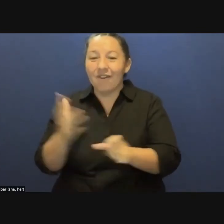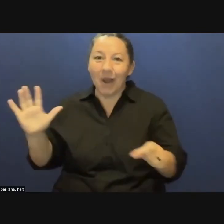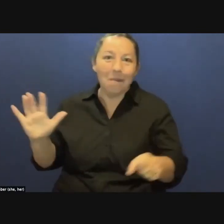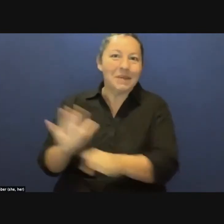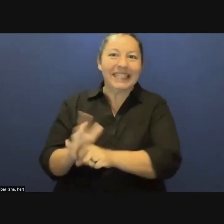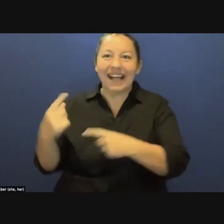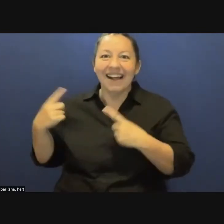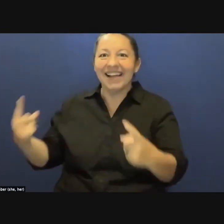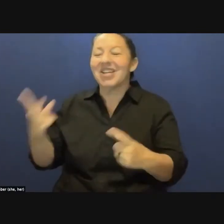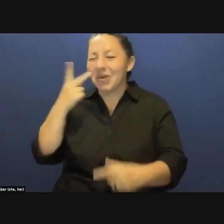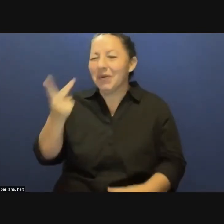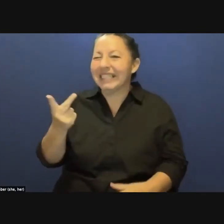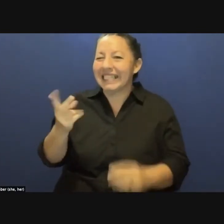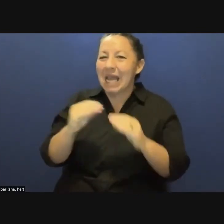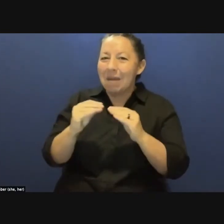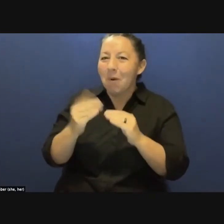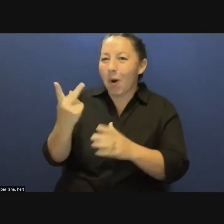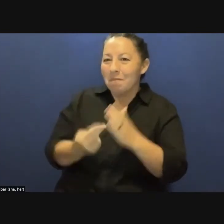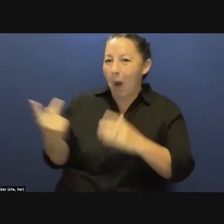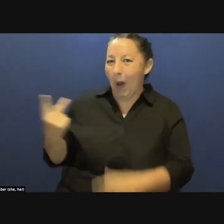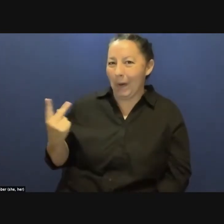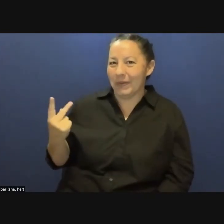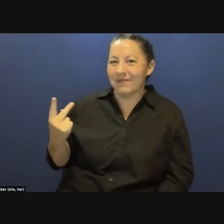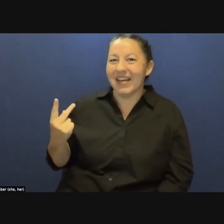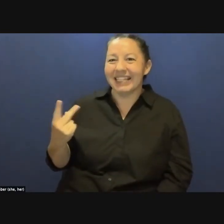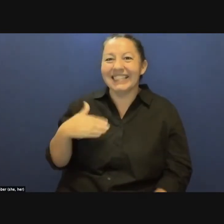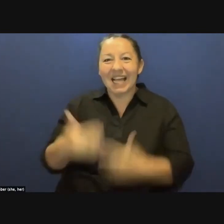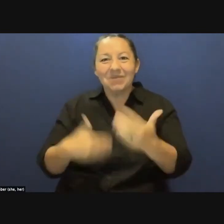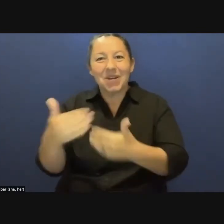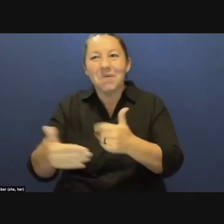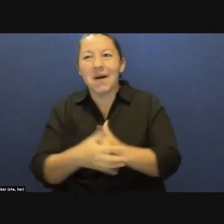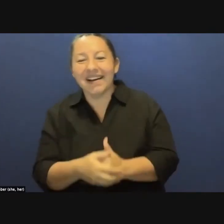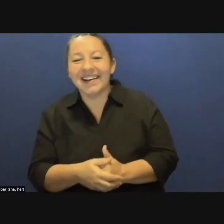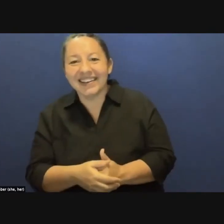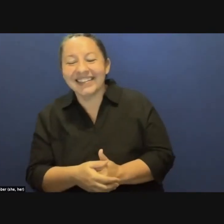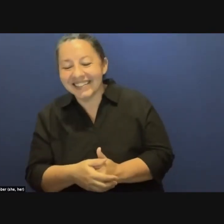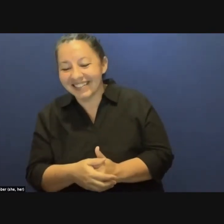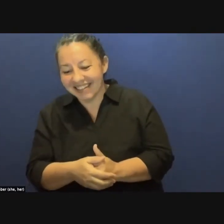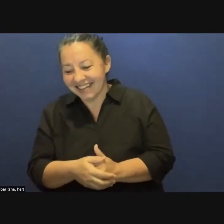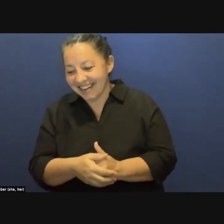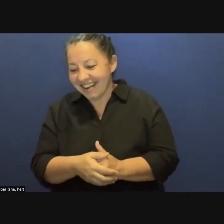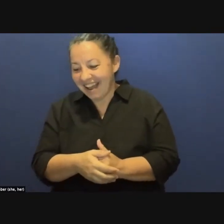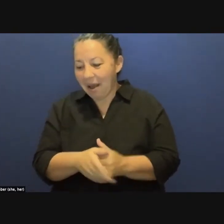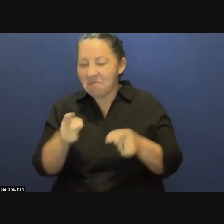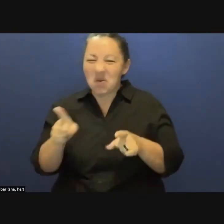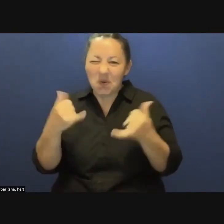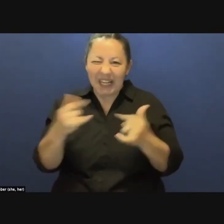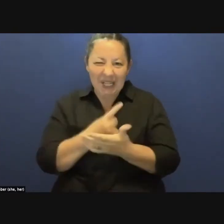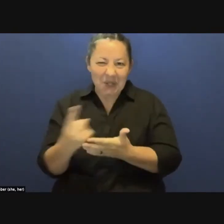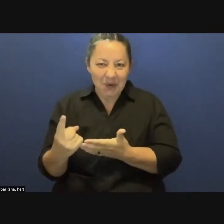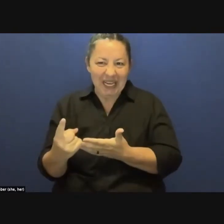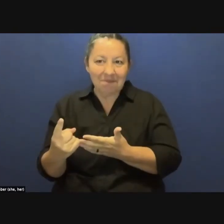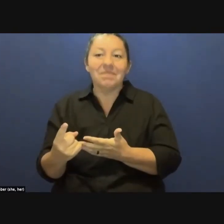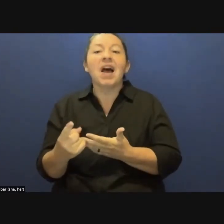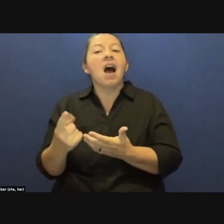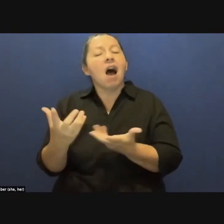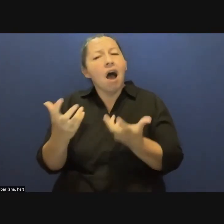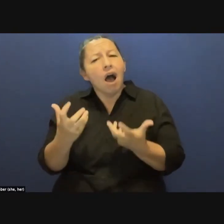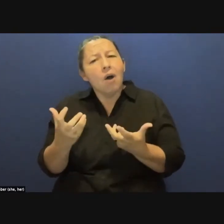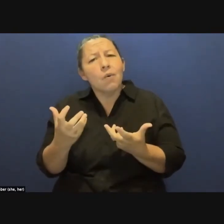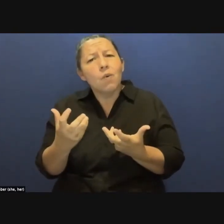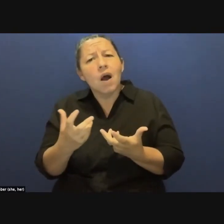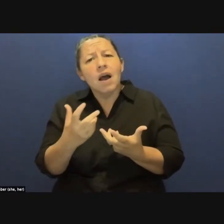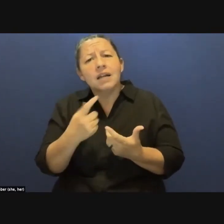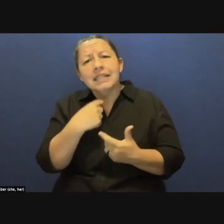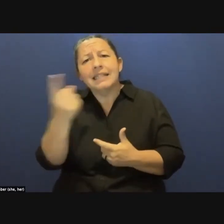be seeing more of both of us as things progress during the week. I also want to say thank